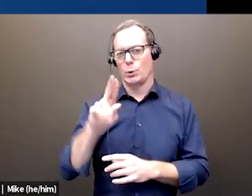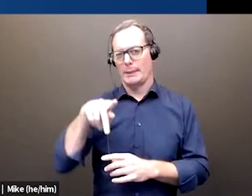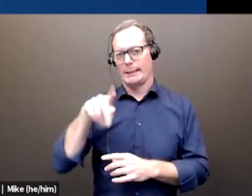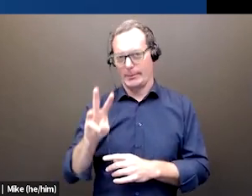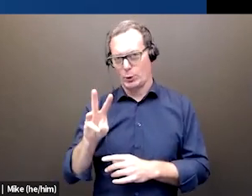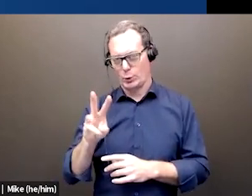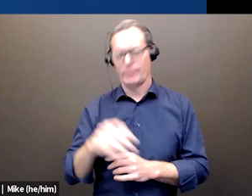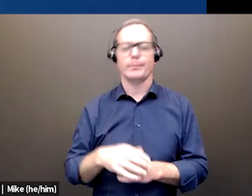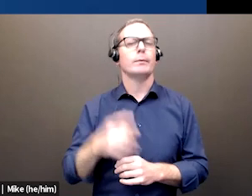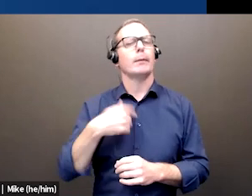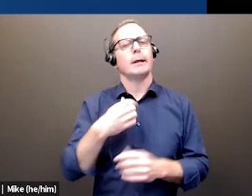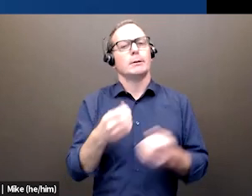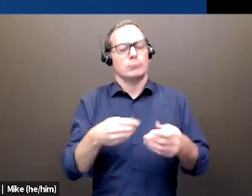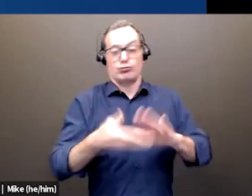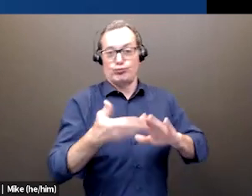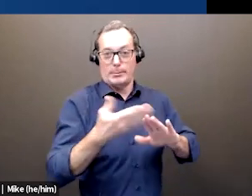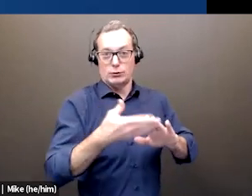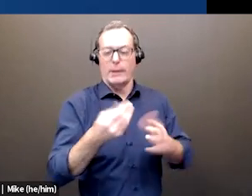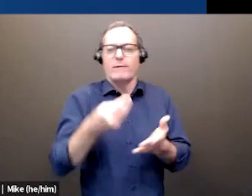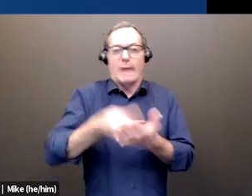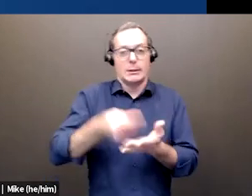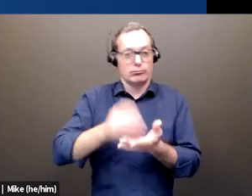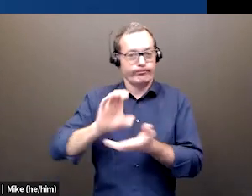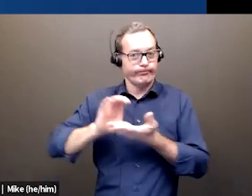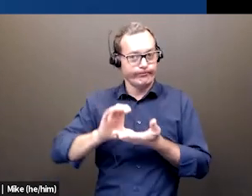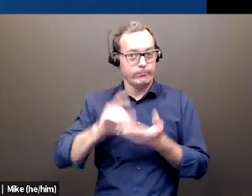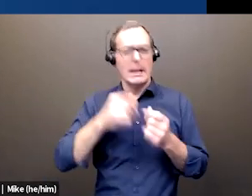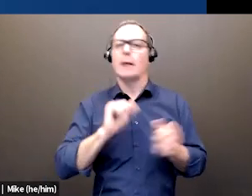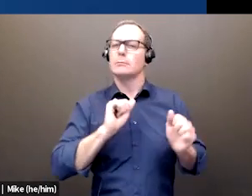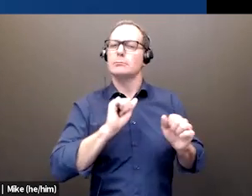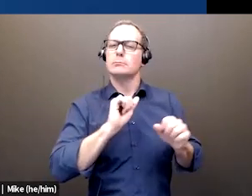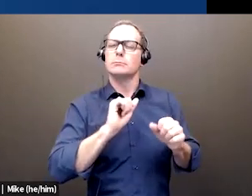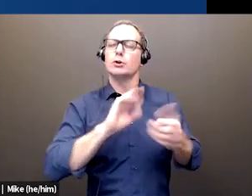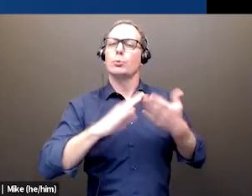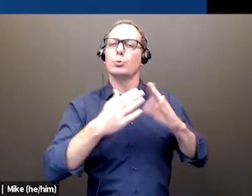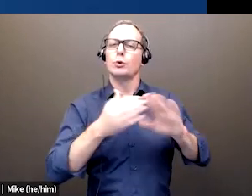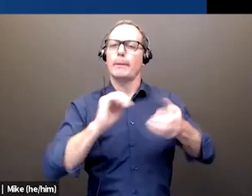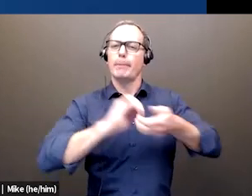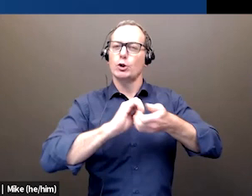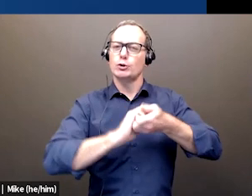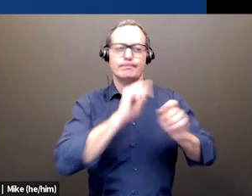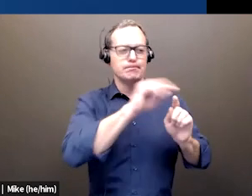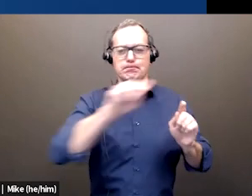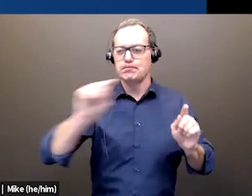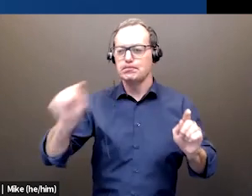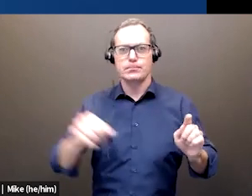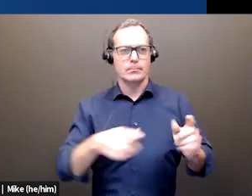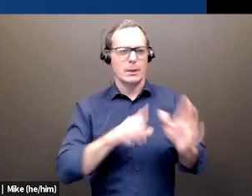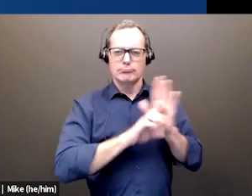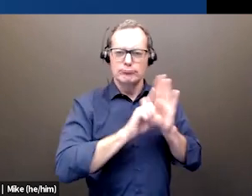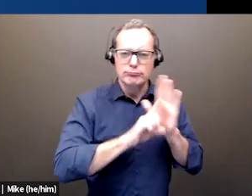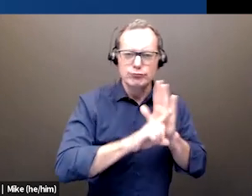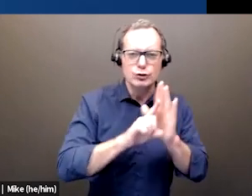CUPW Childcare Fund and to work with our community partners to undertake childcare related research, to